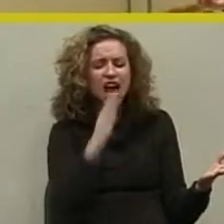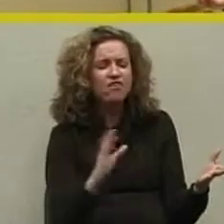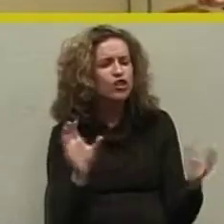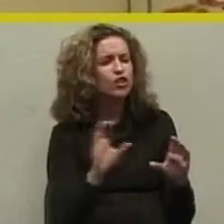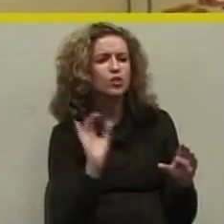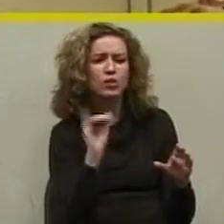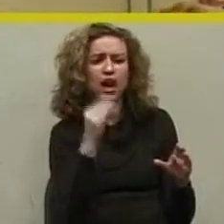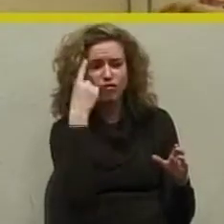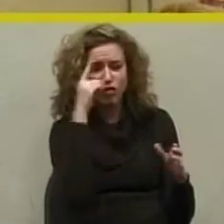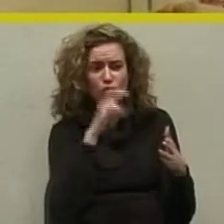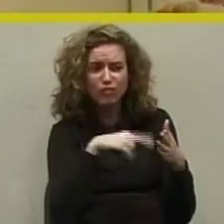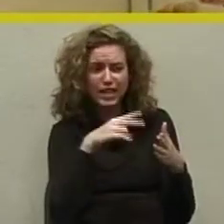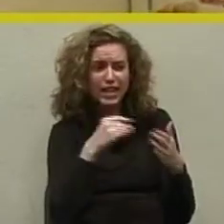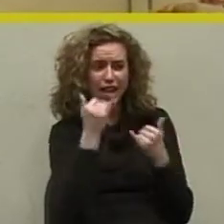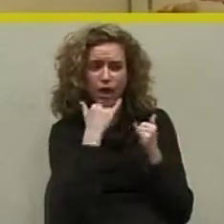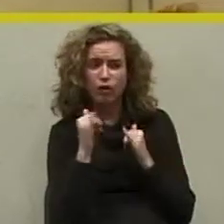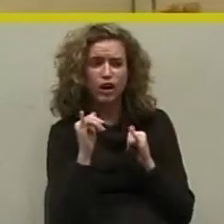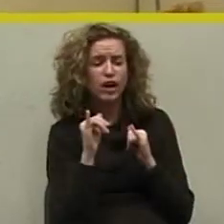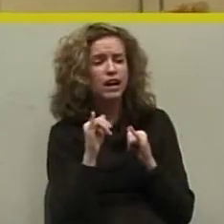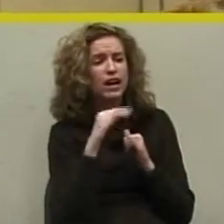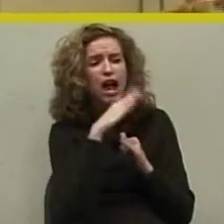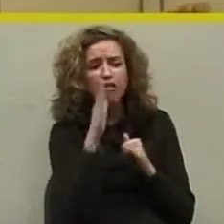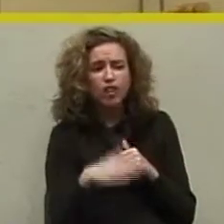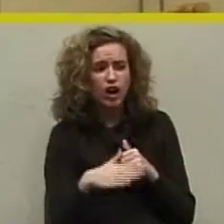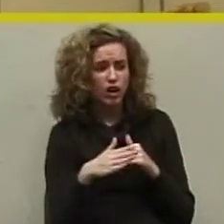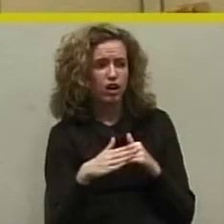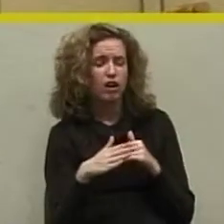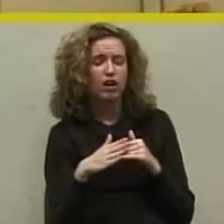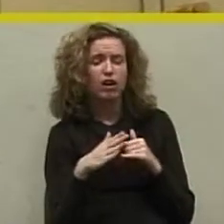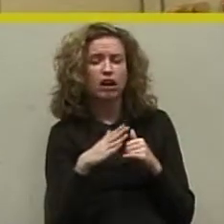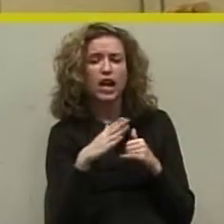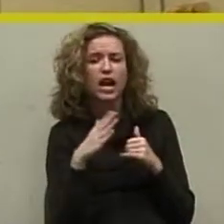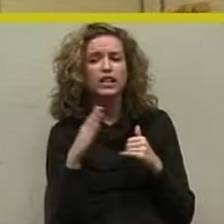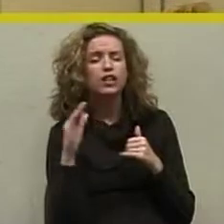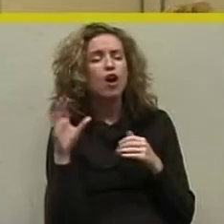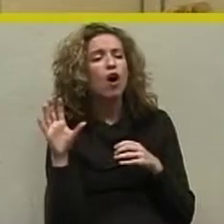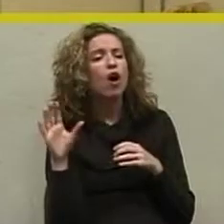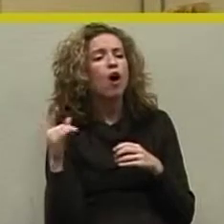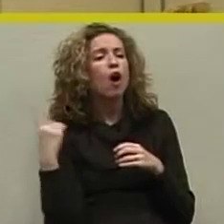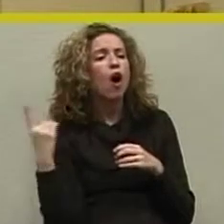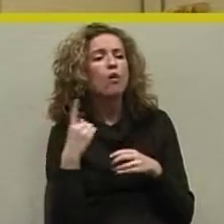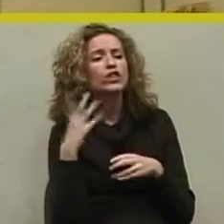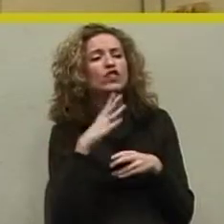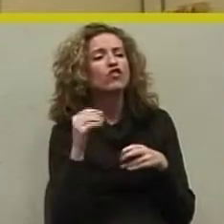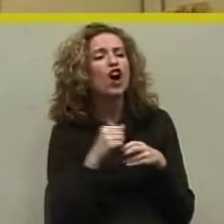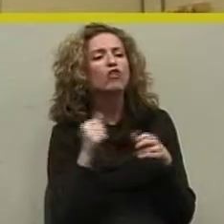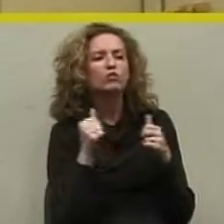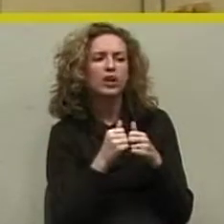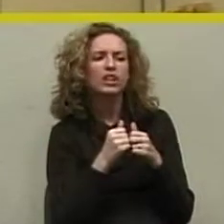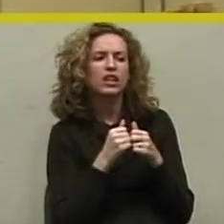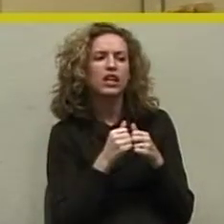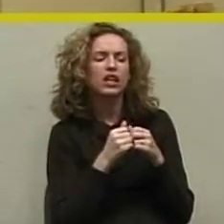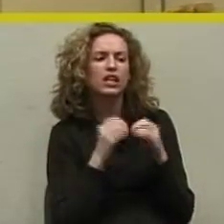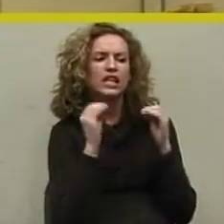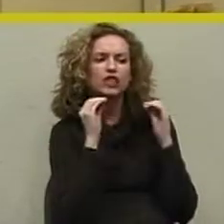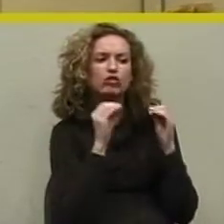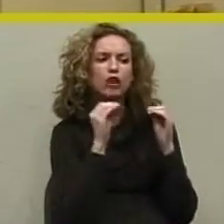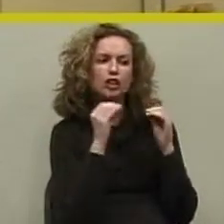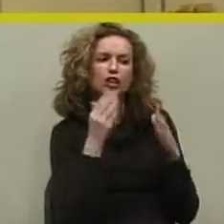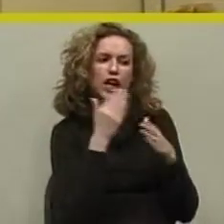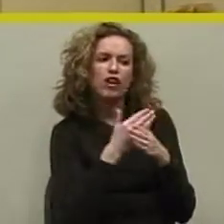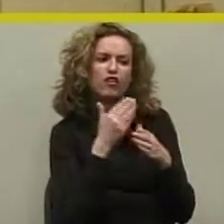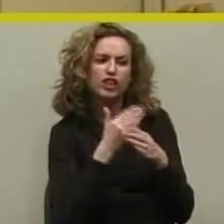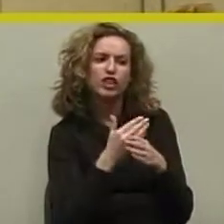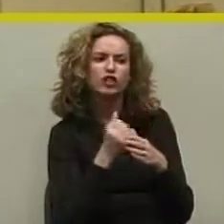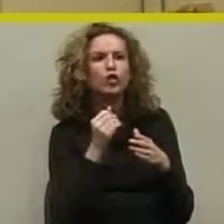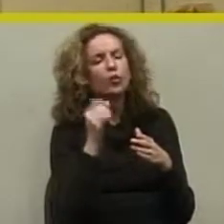error. Right? It almost always includes instruction in the intervention. What we've got to do is think of the same kind of thing